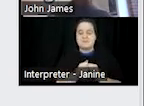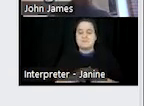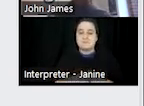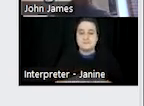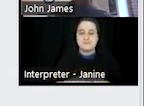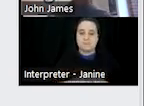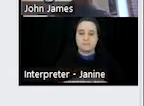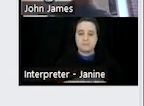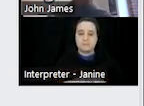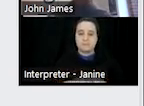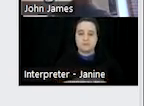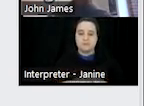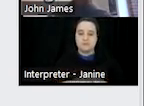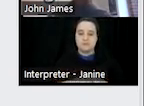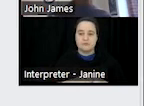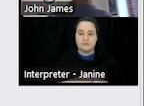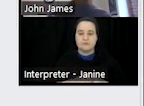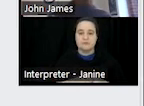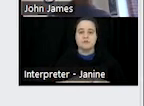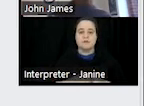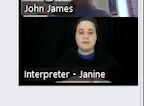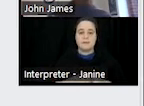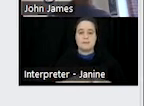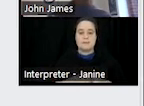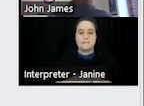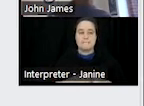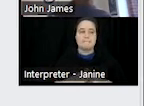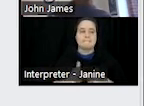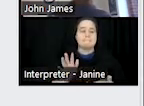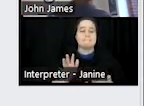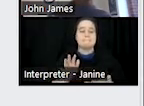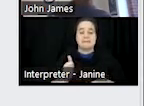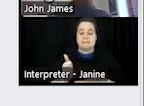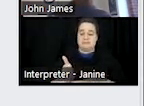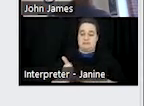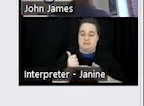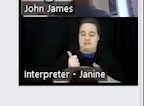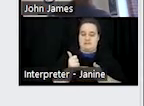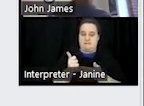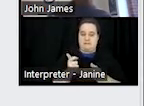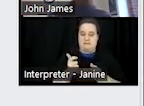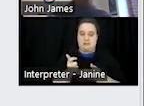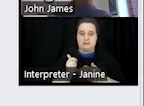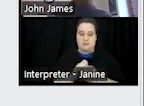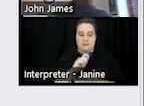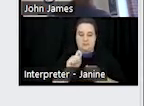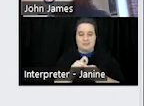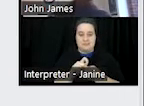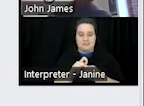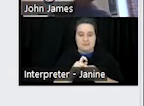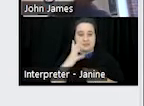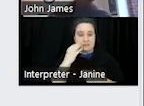helped by giving me a specific experience and involvement with sports